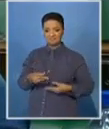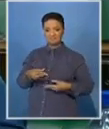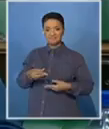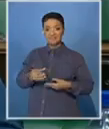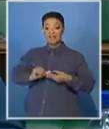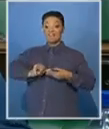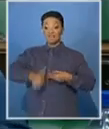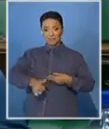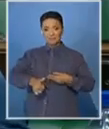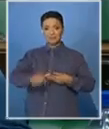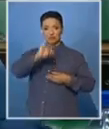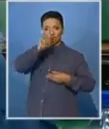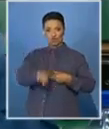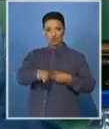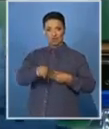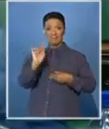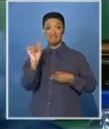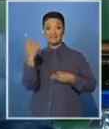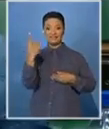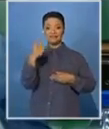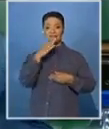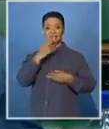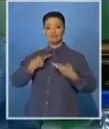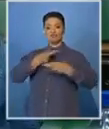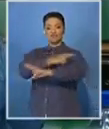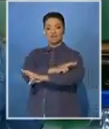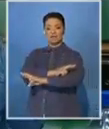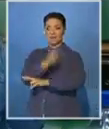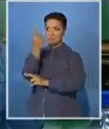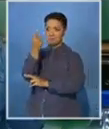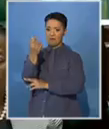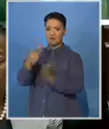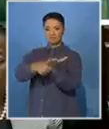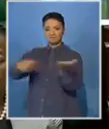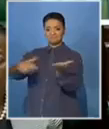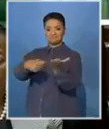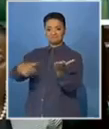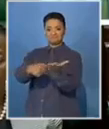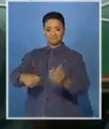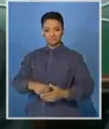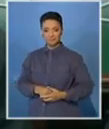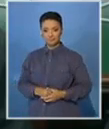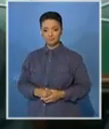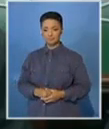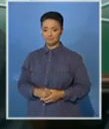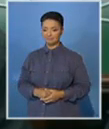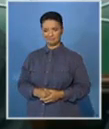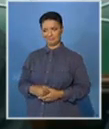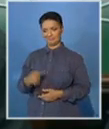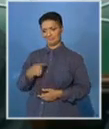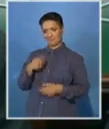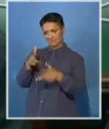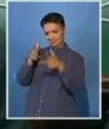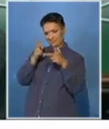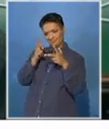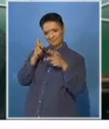of January, we become pensioners and we start getting payouts. Chair, I have to say that I find it very difficult